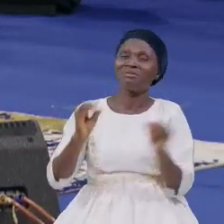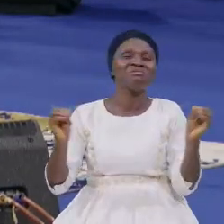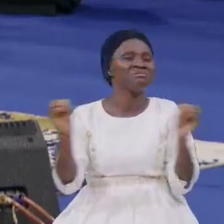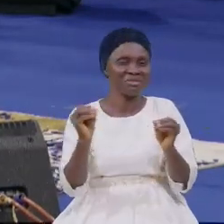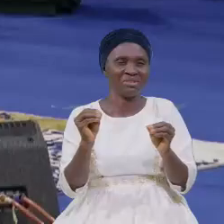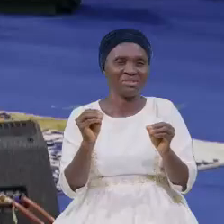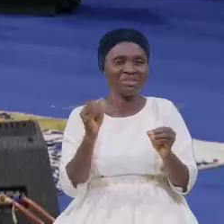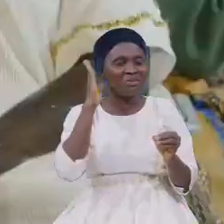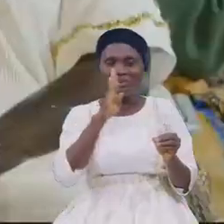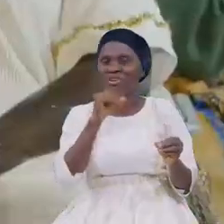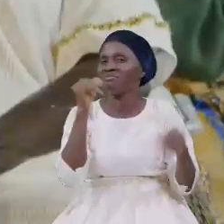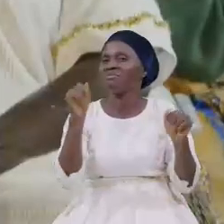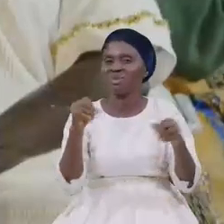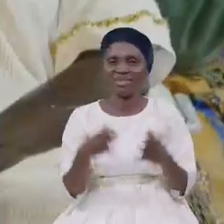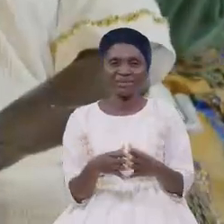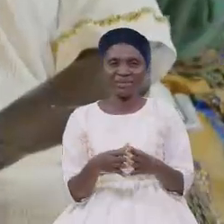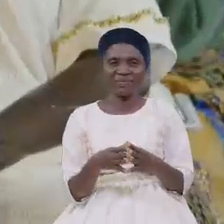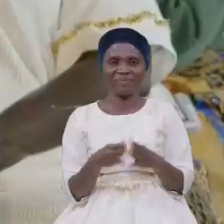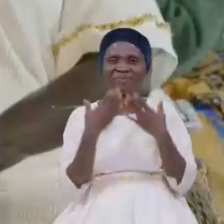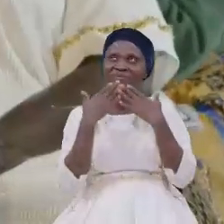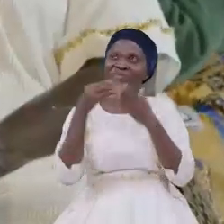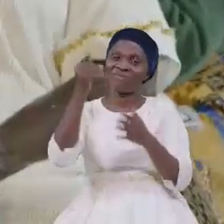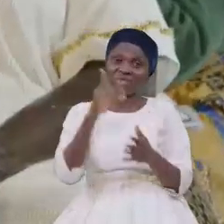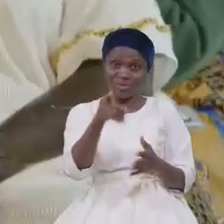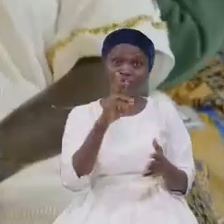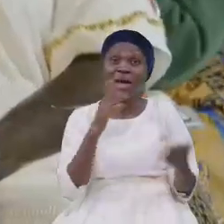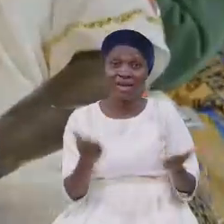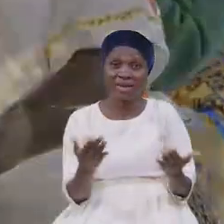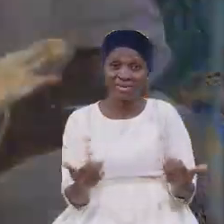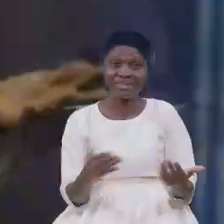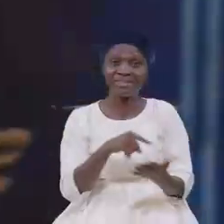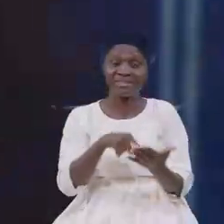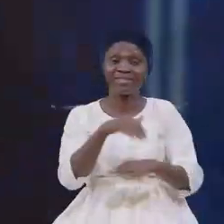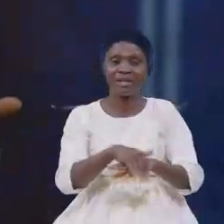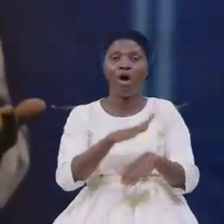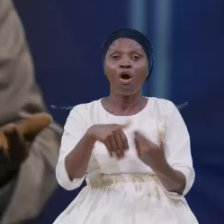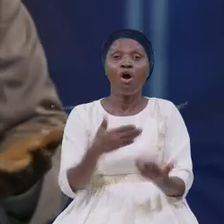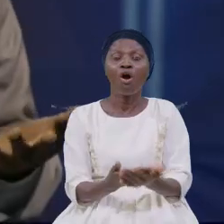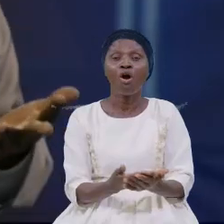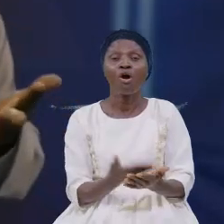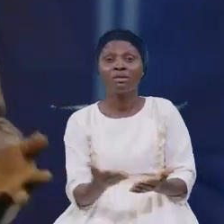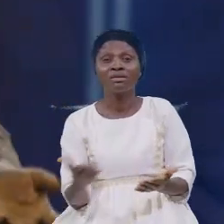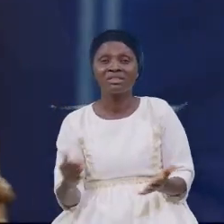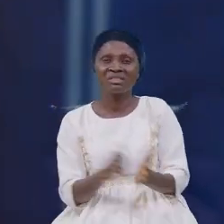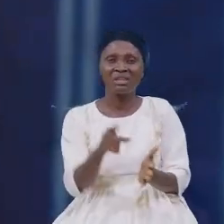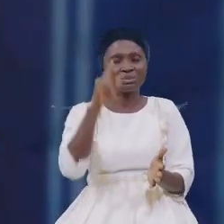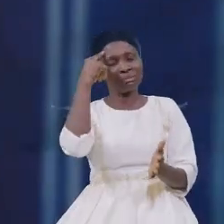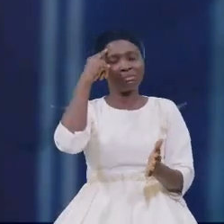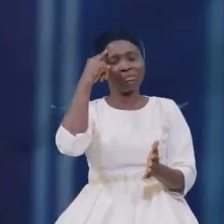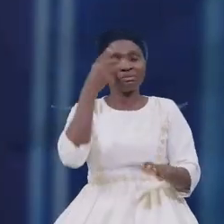impossible. Thank God you are here tonight. All those things you have thought difficult,